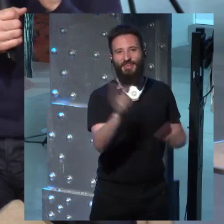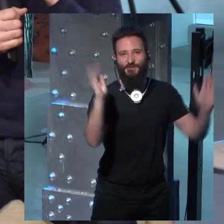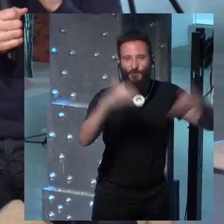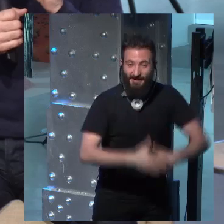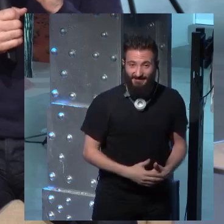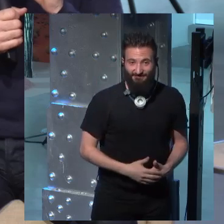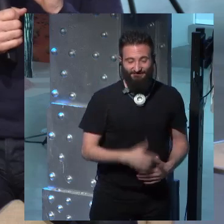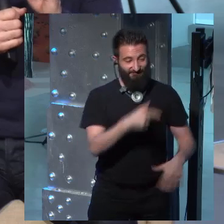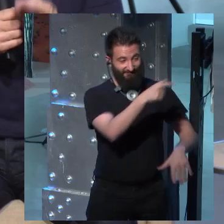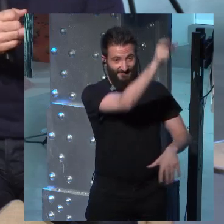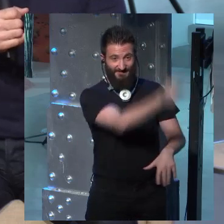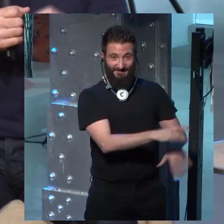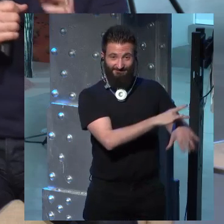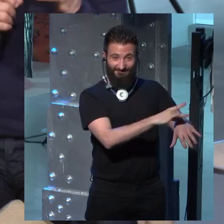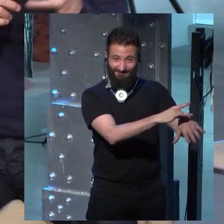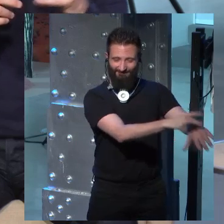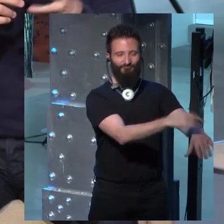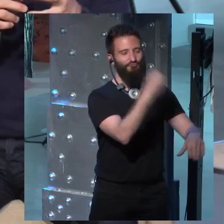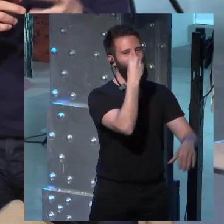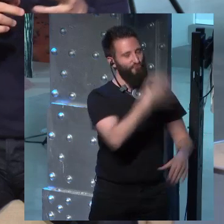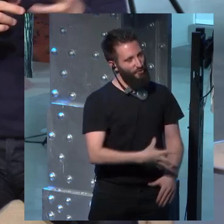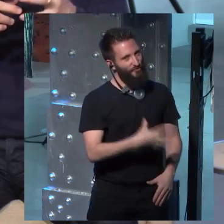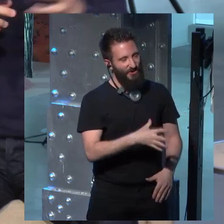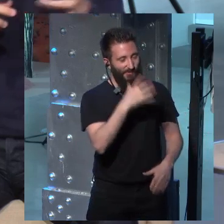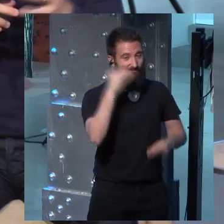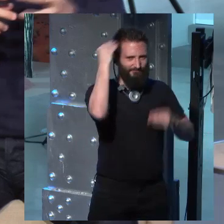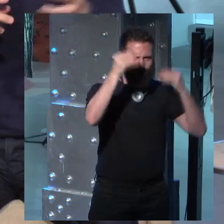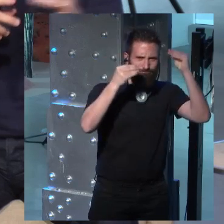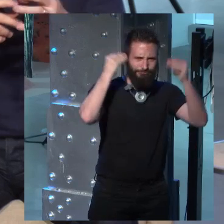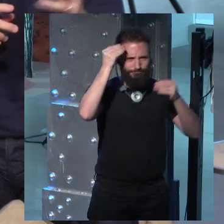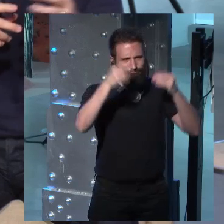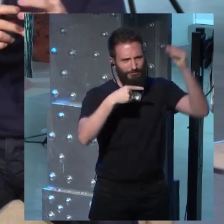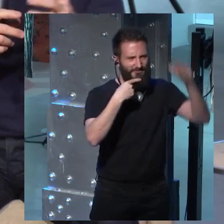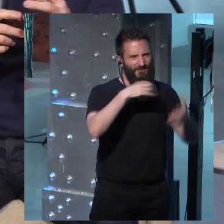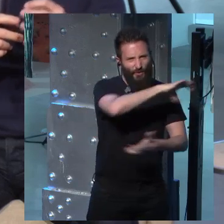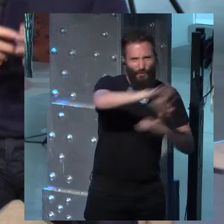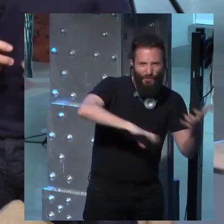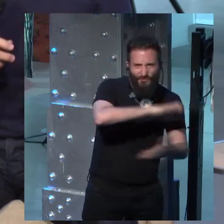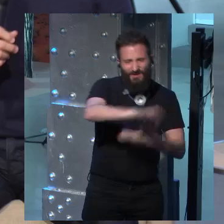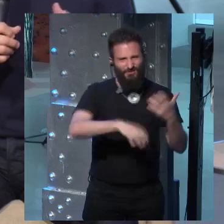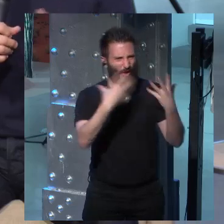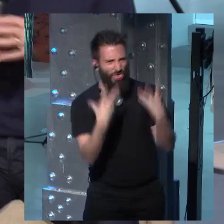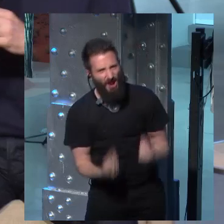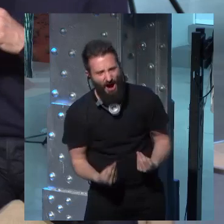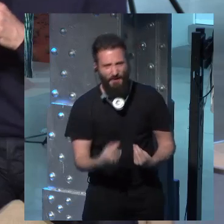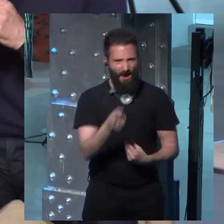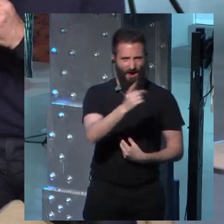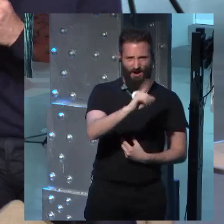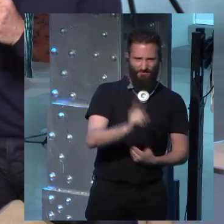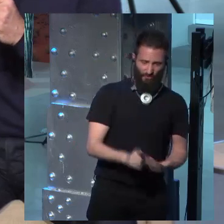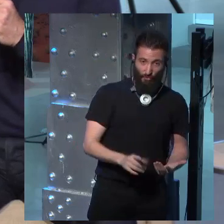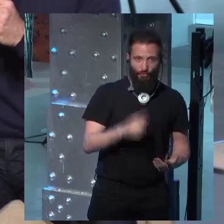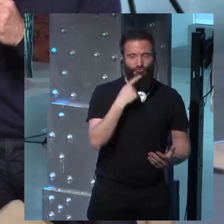really good at thinking about not just conflict, drama, all the drama coming from conflict, but what about when